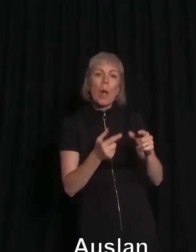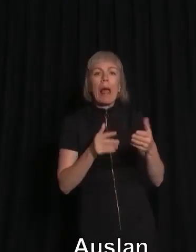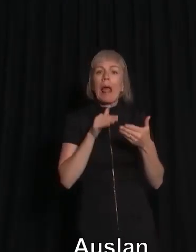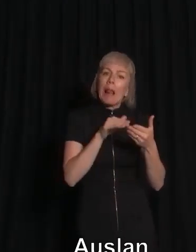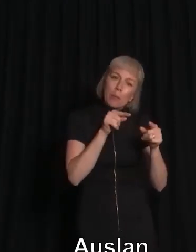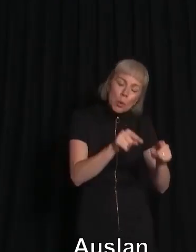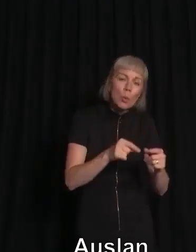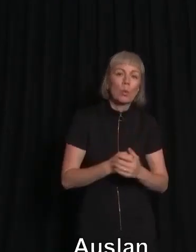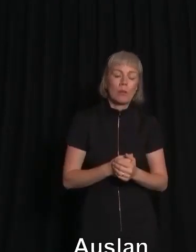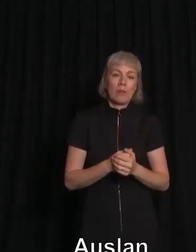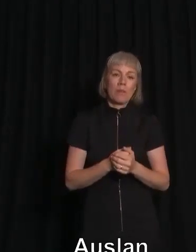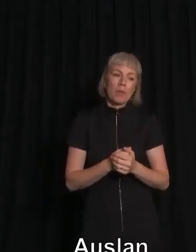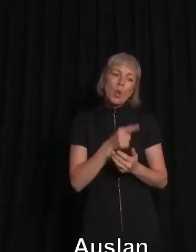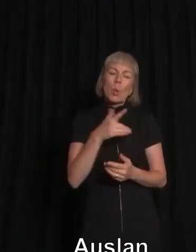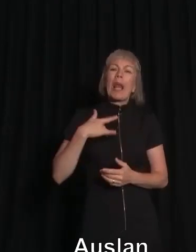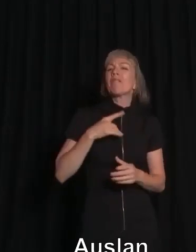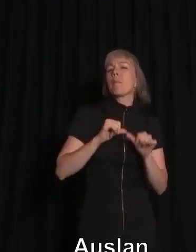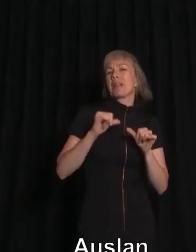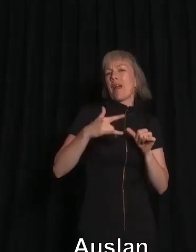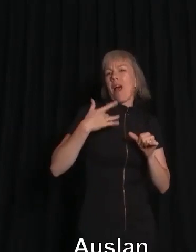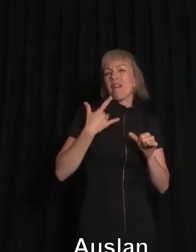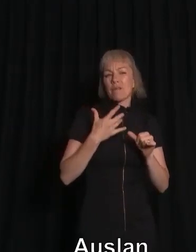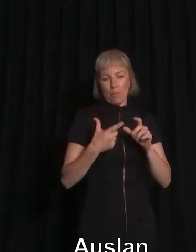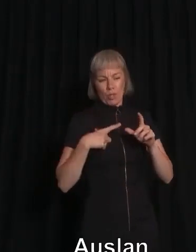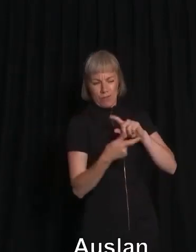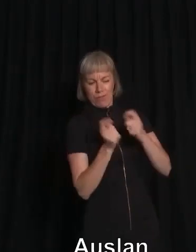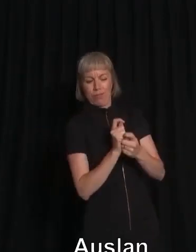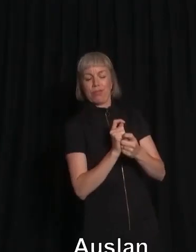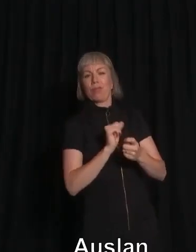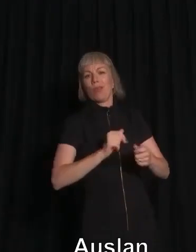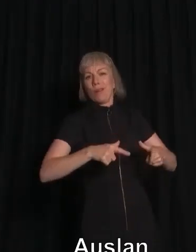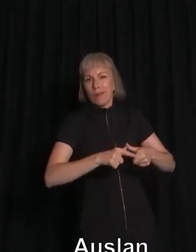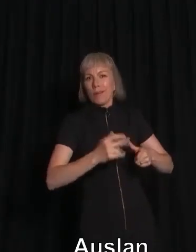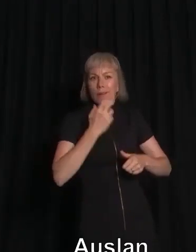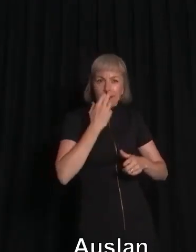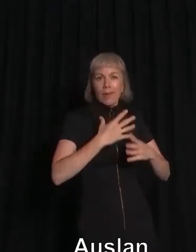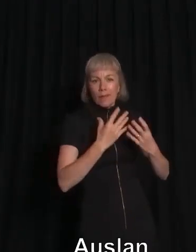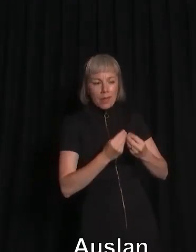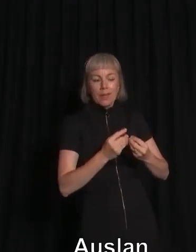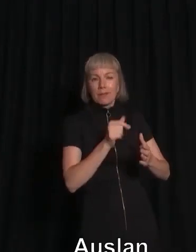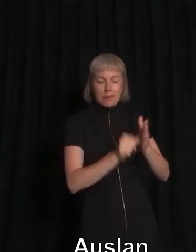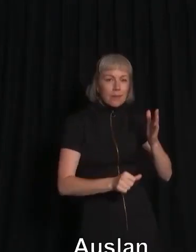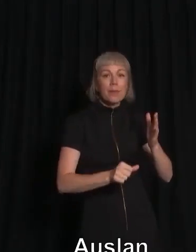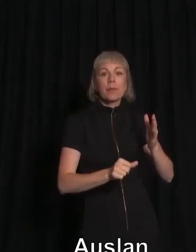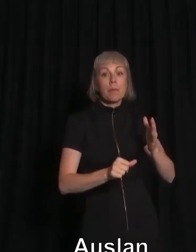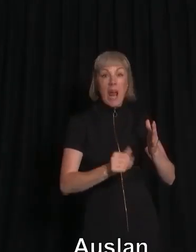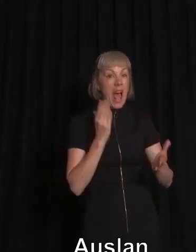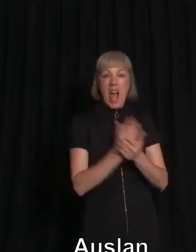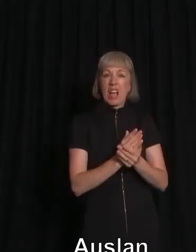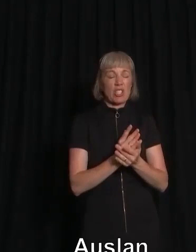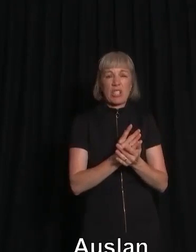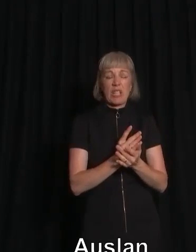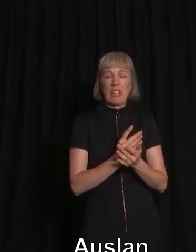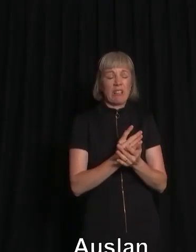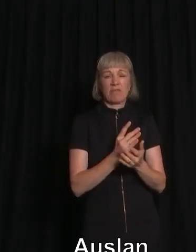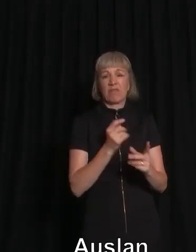you live a better life as a person. But like I said, it does the complete opposite. So currently, if